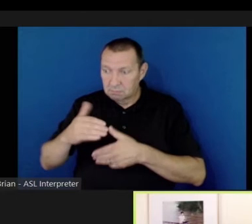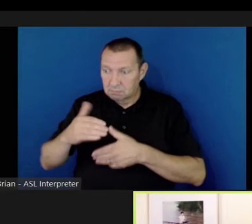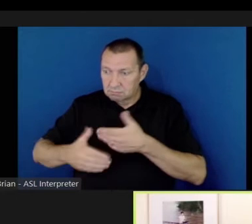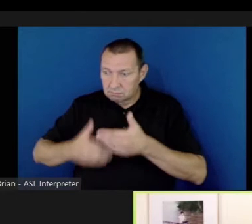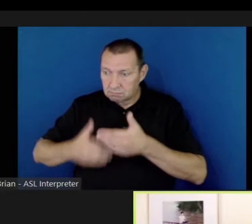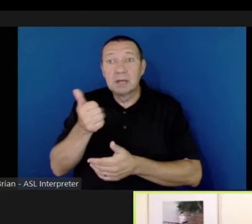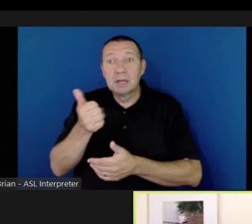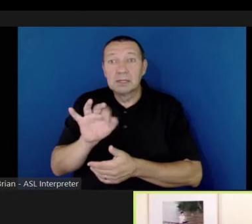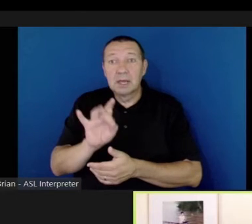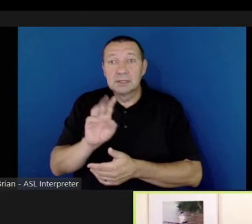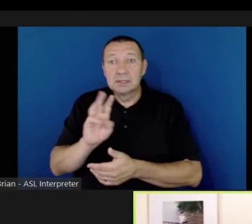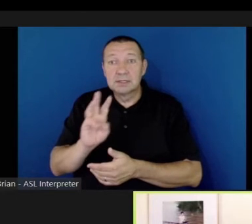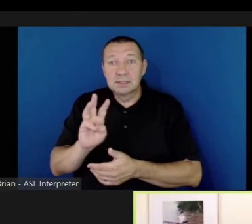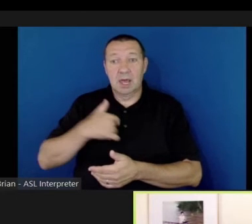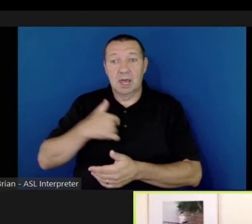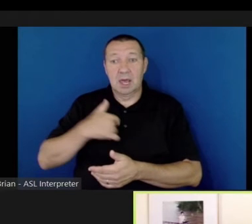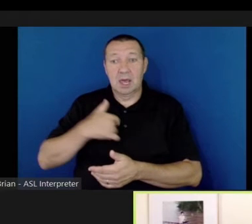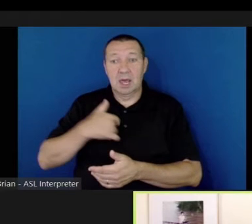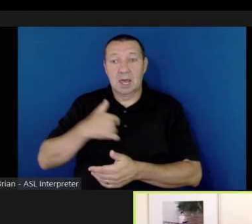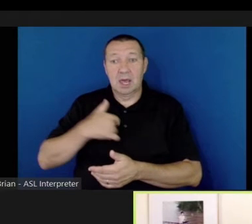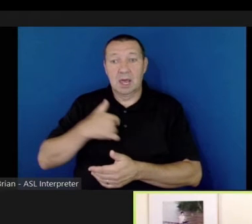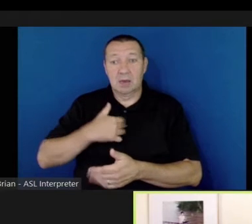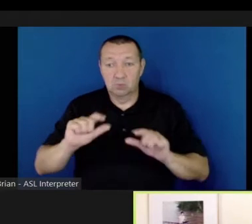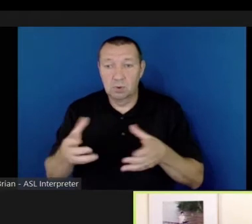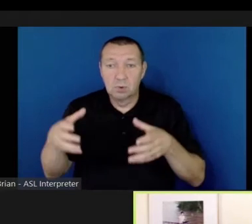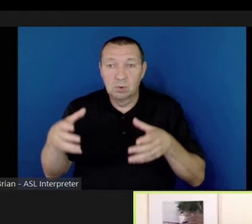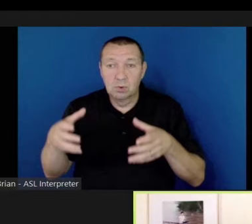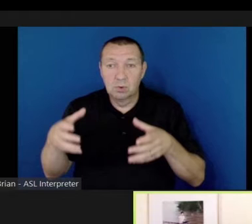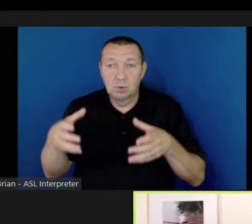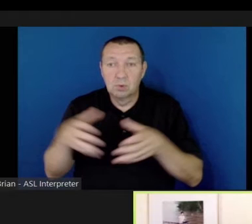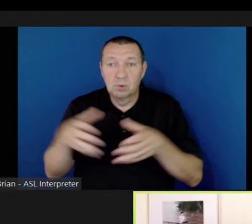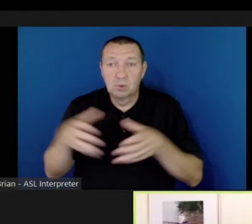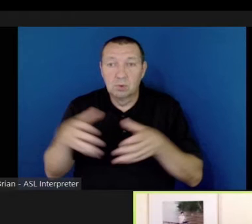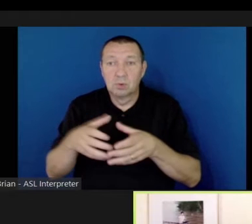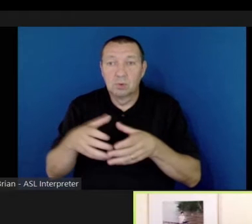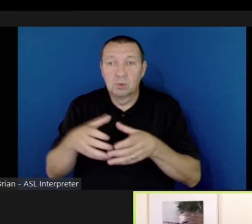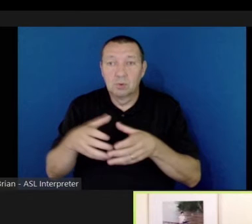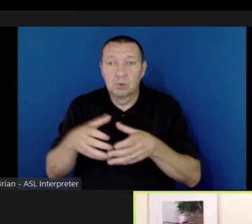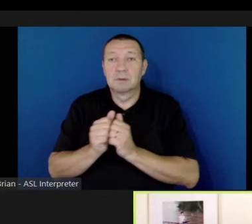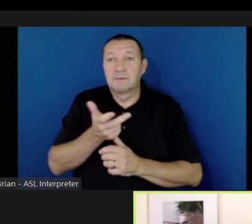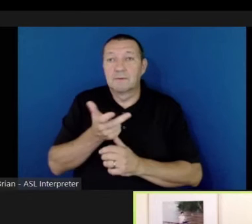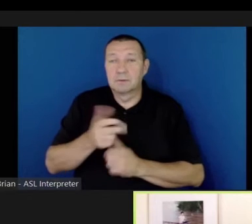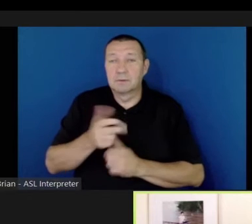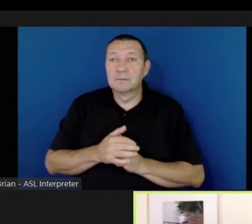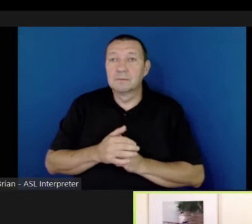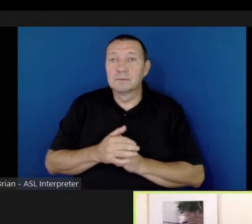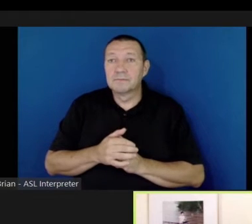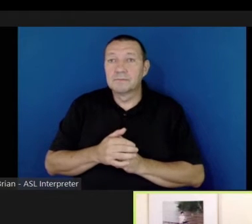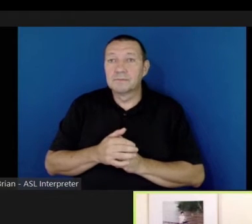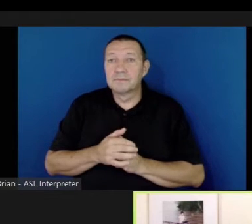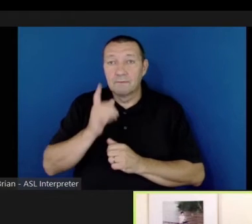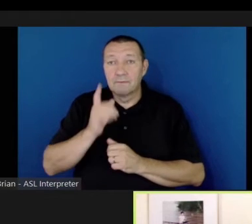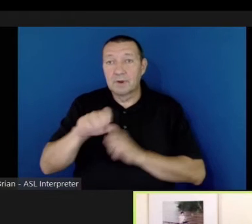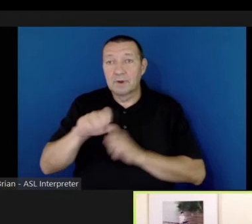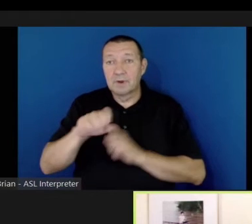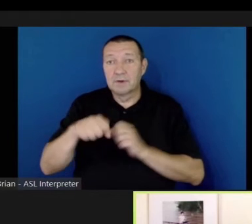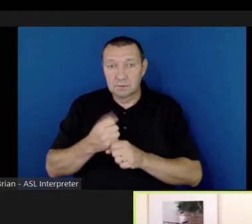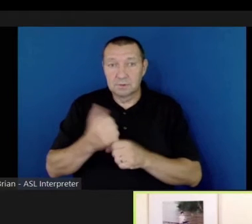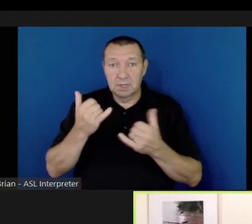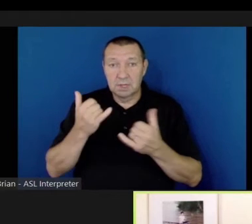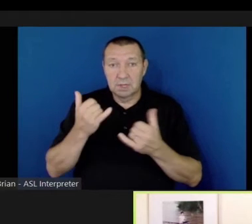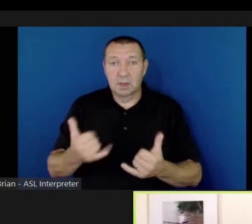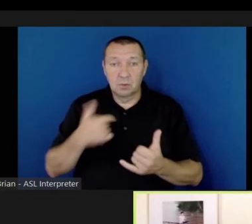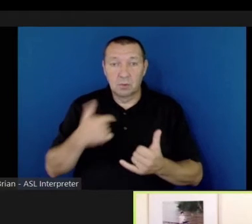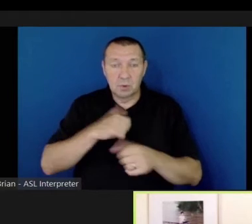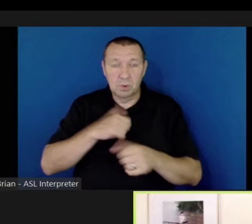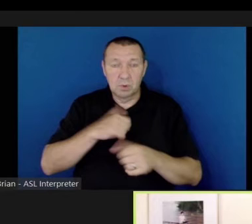group of healthcare professionals that came together and created HVO. For 35 years now, we have worked to address the